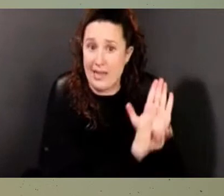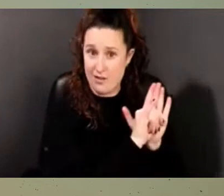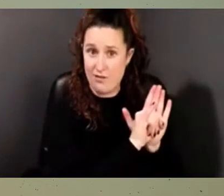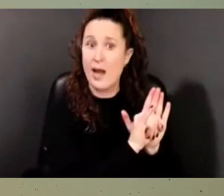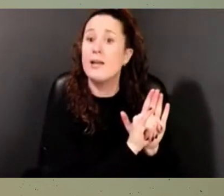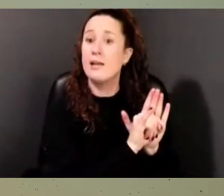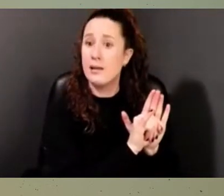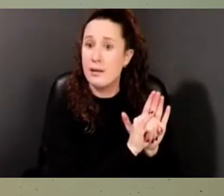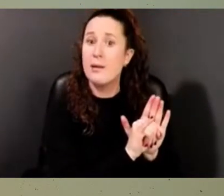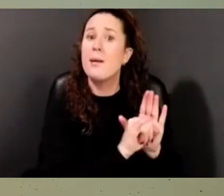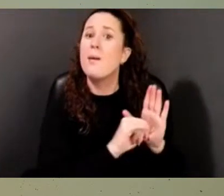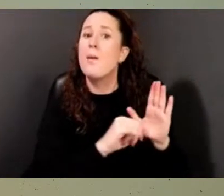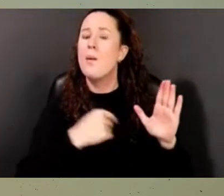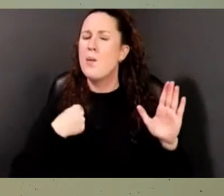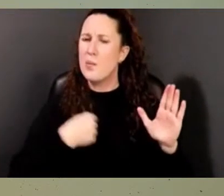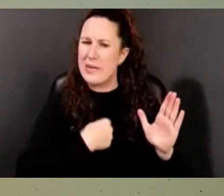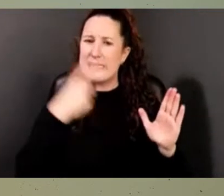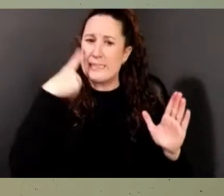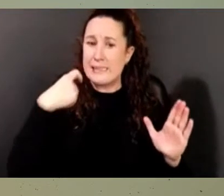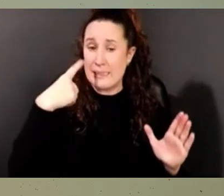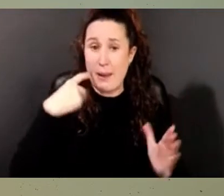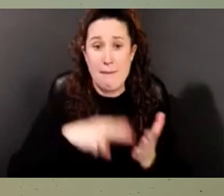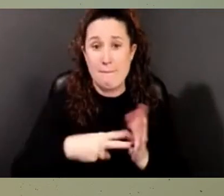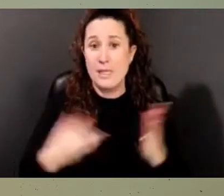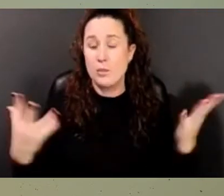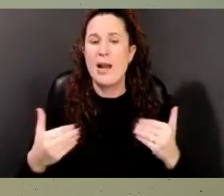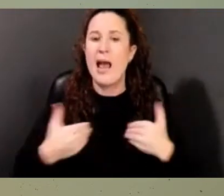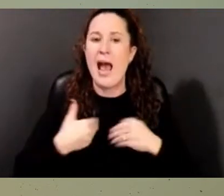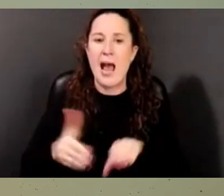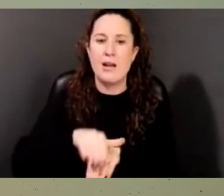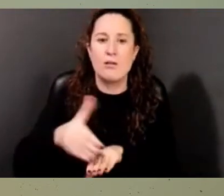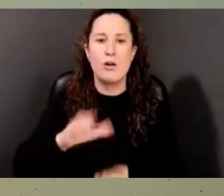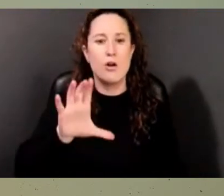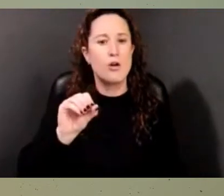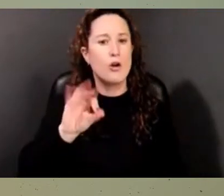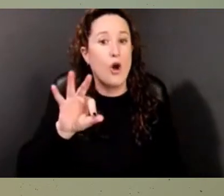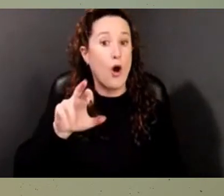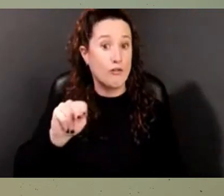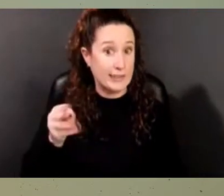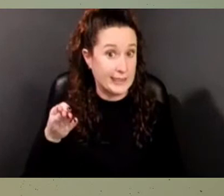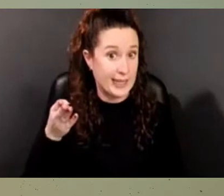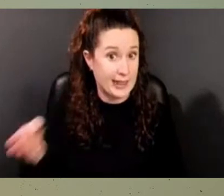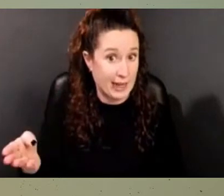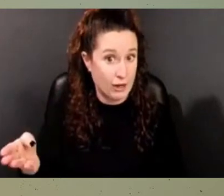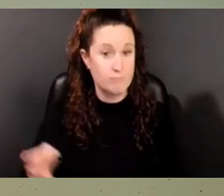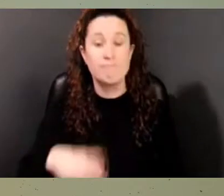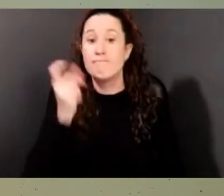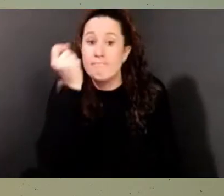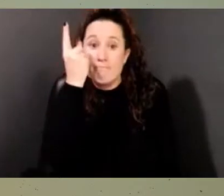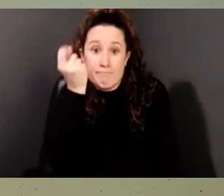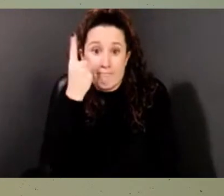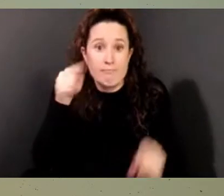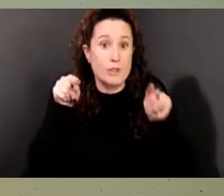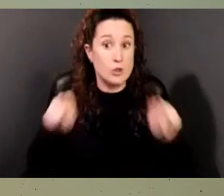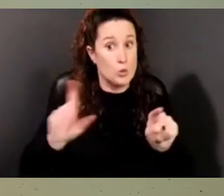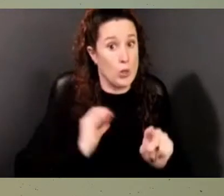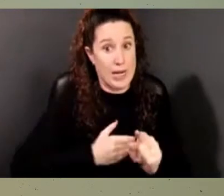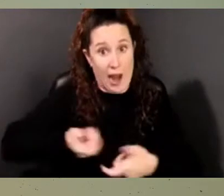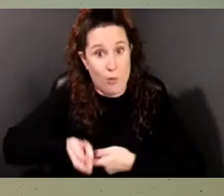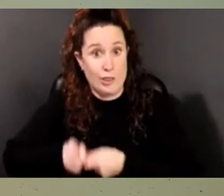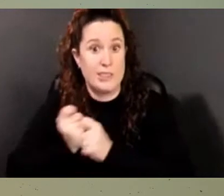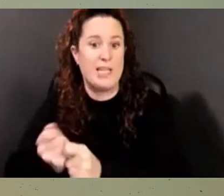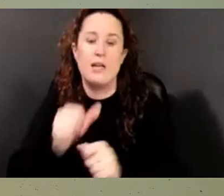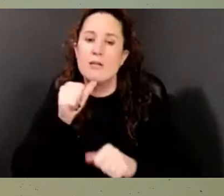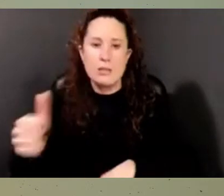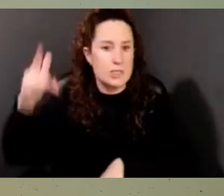were coffins in use. No human remains were disturbed. Next slide.